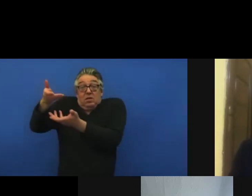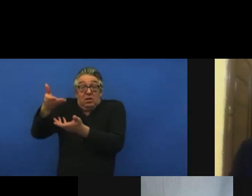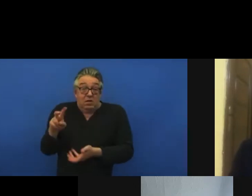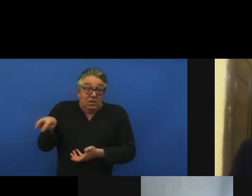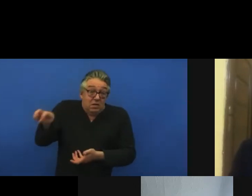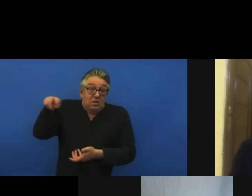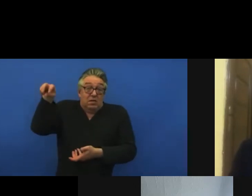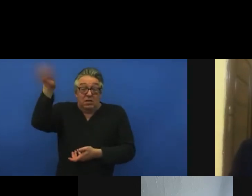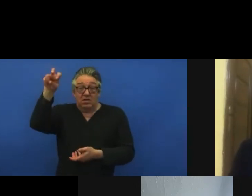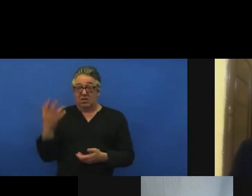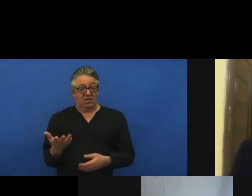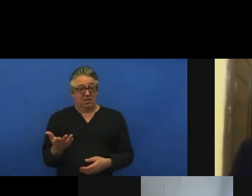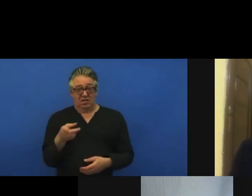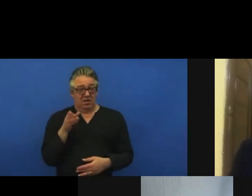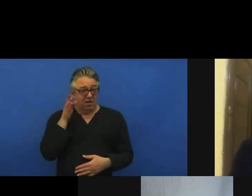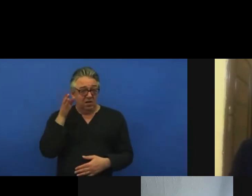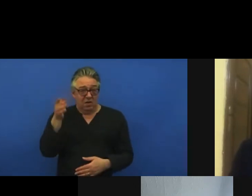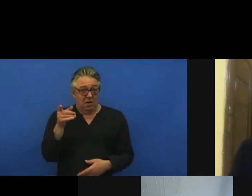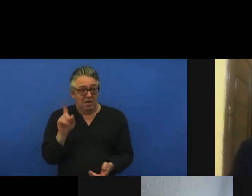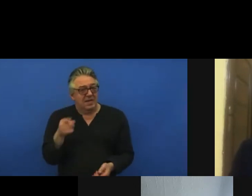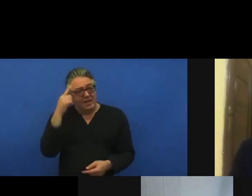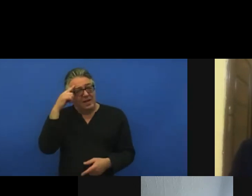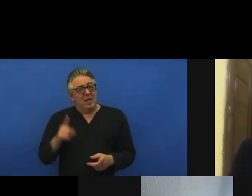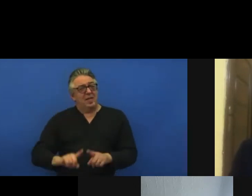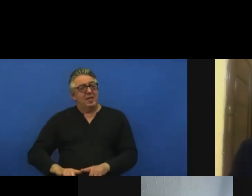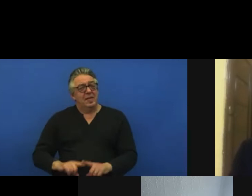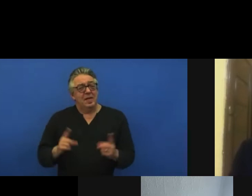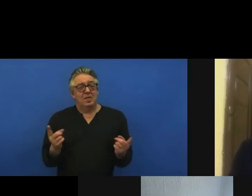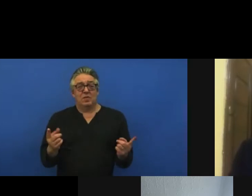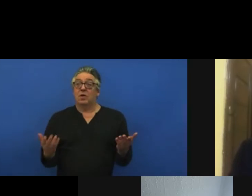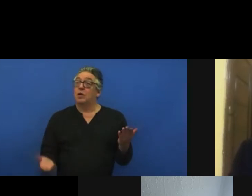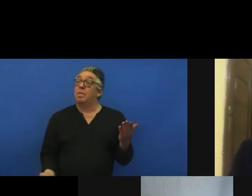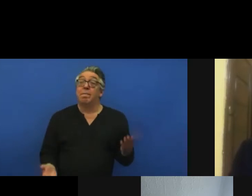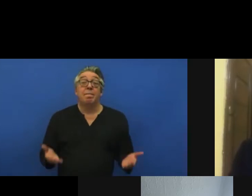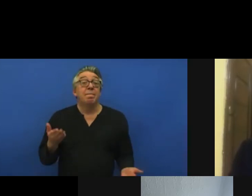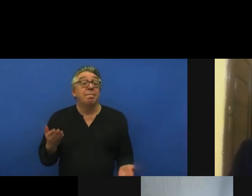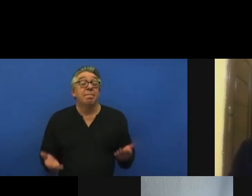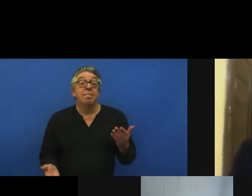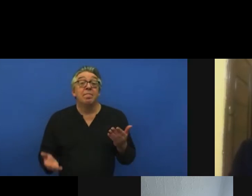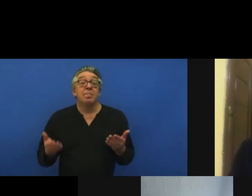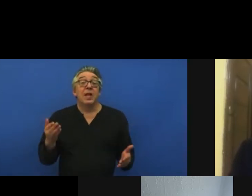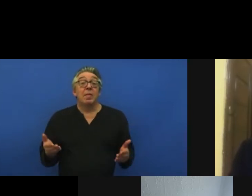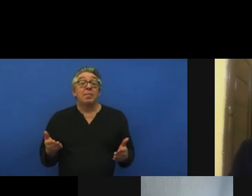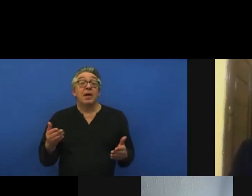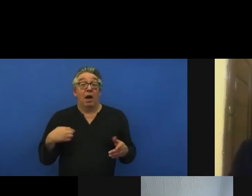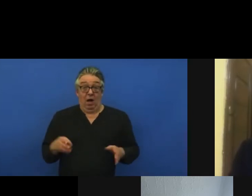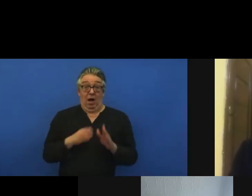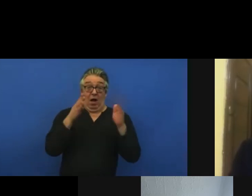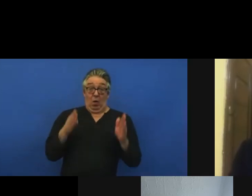Perhaps we can think of sending out teams of medical helpers who would go to